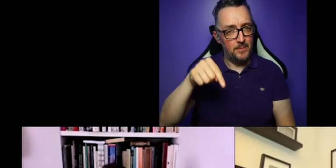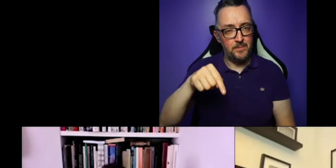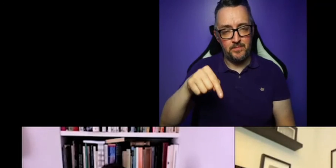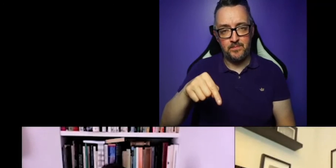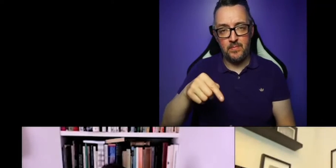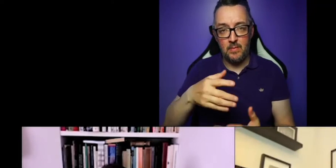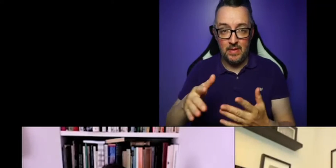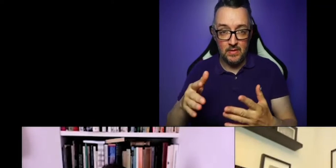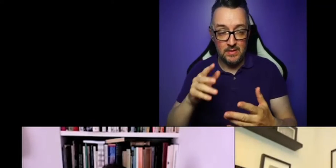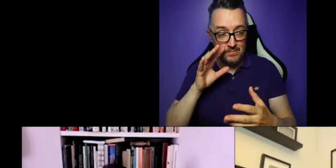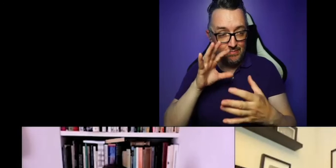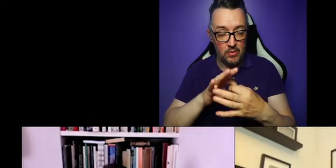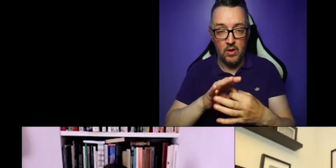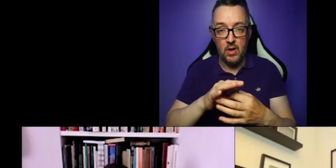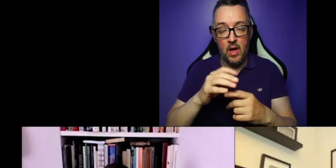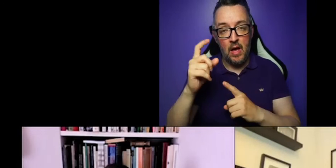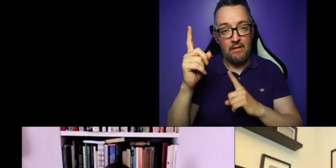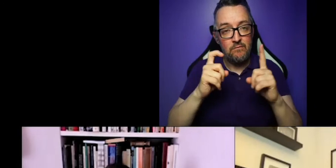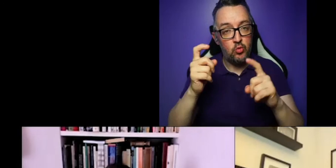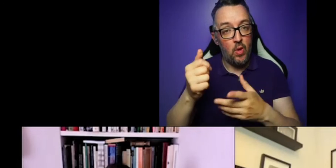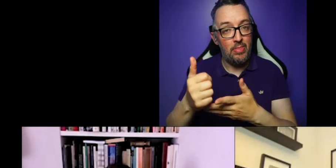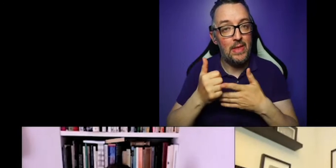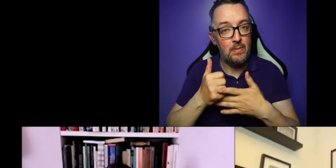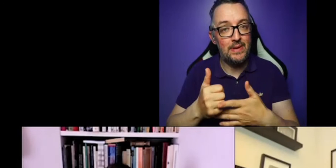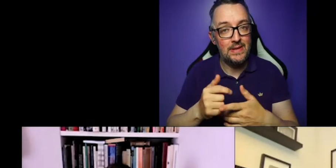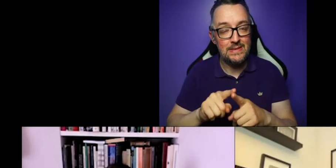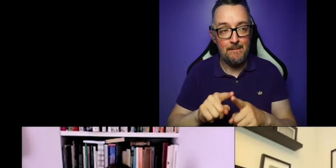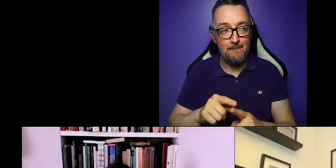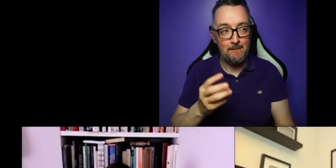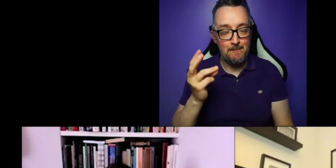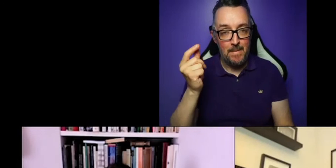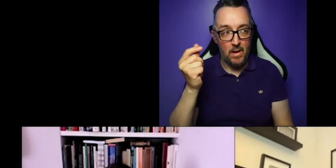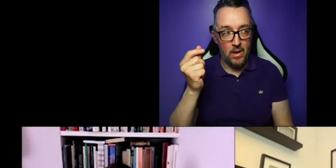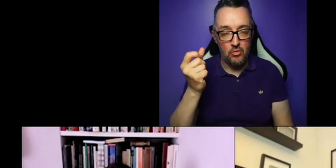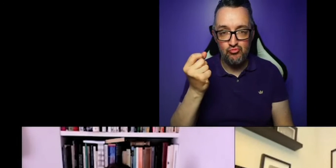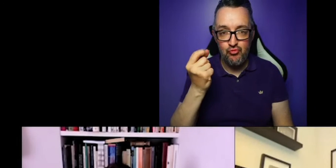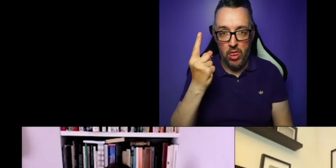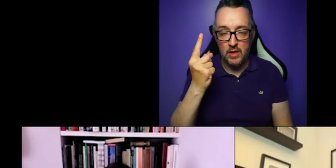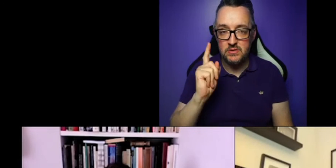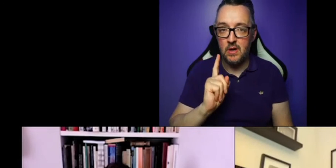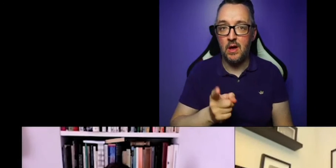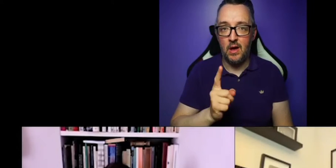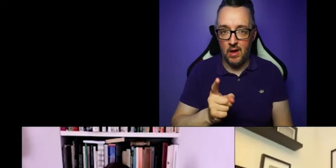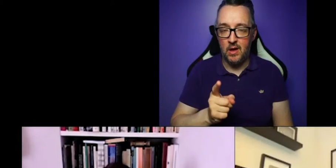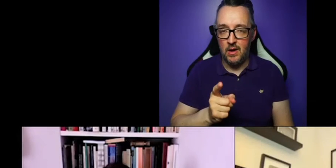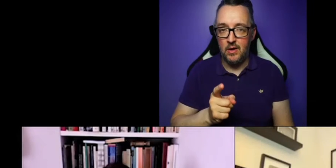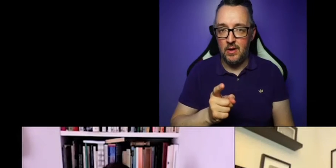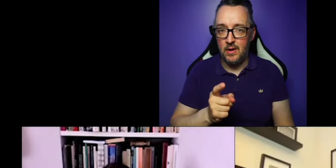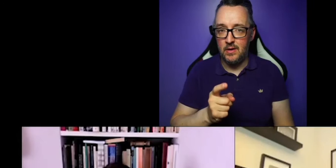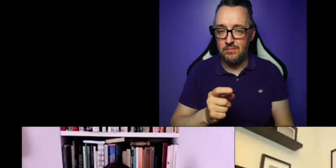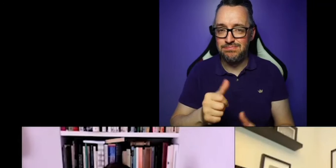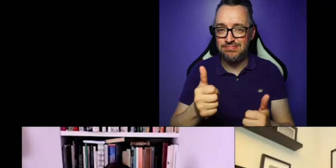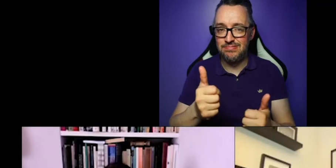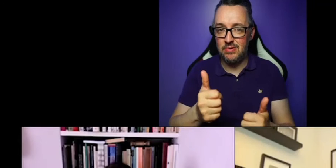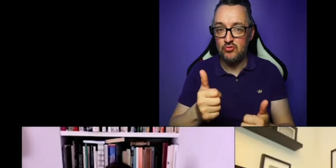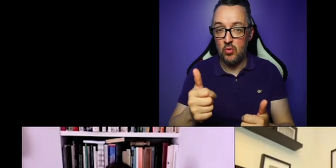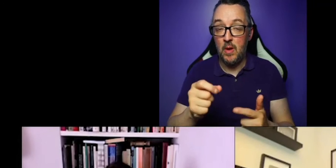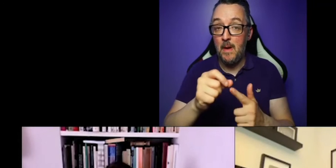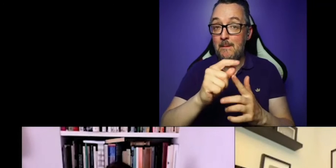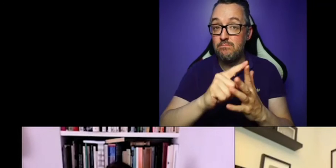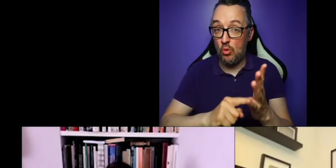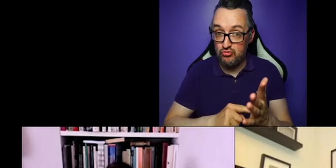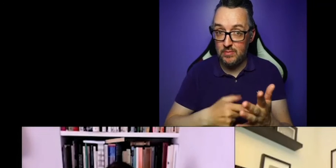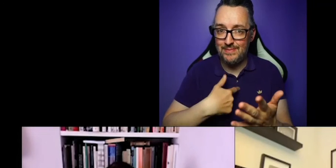encountering phototherapy as a practice was a bit of a light bulb moment for me in terms of actually writing up